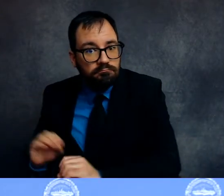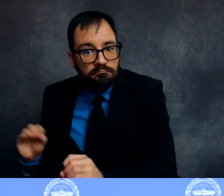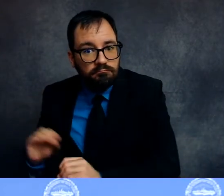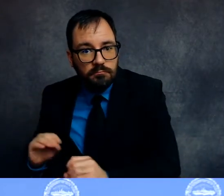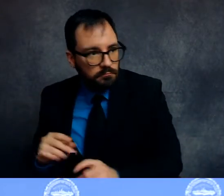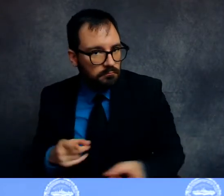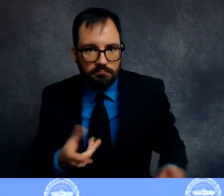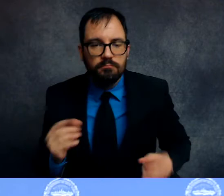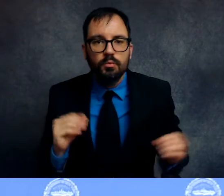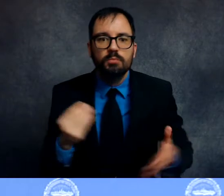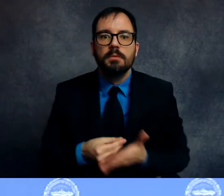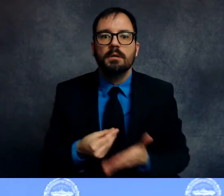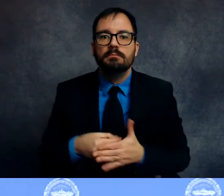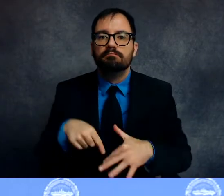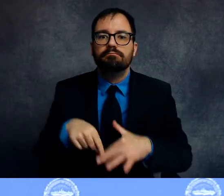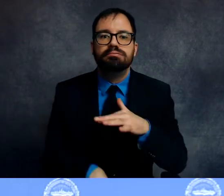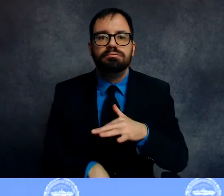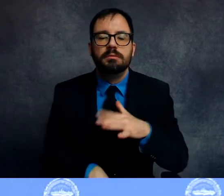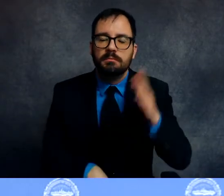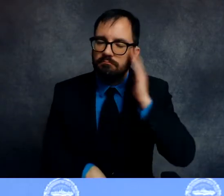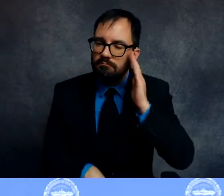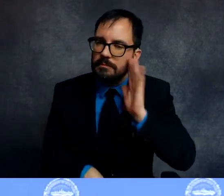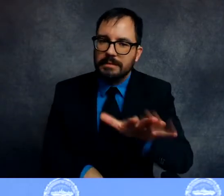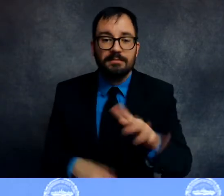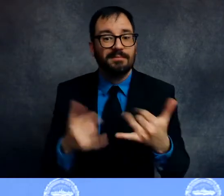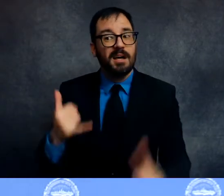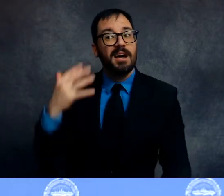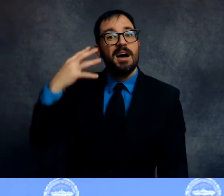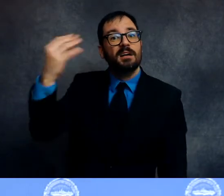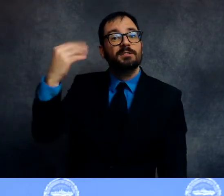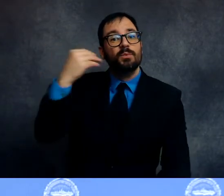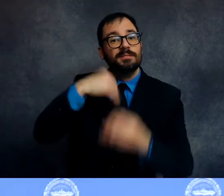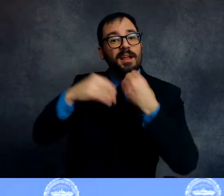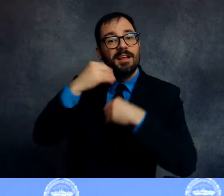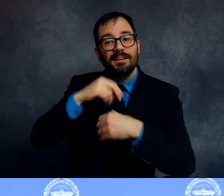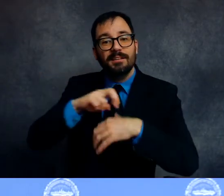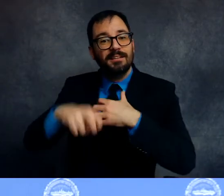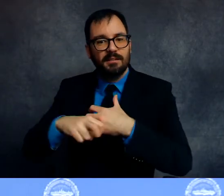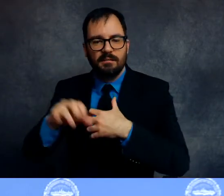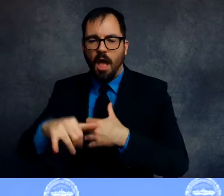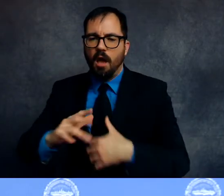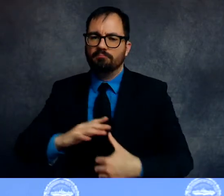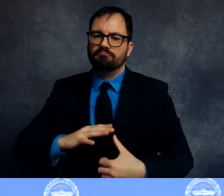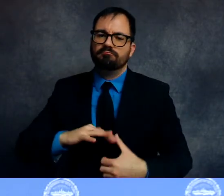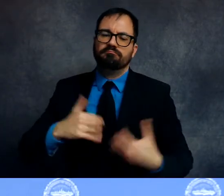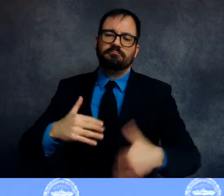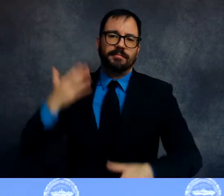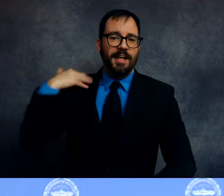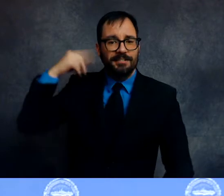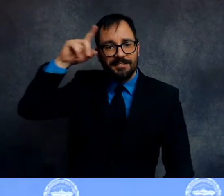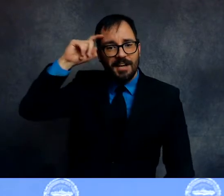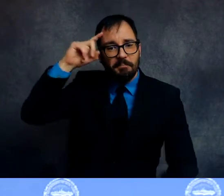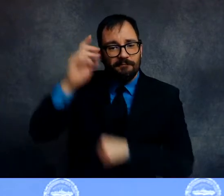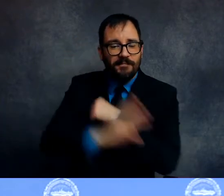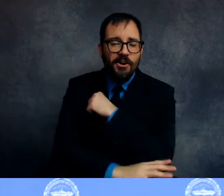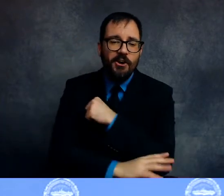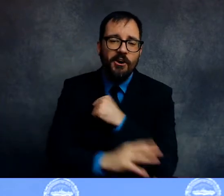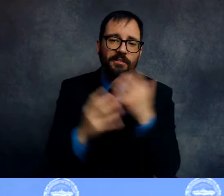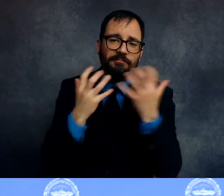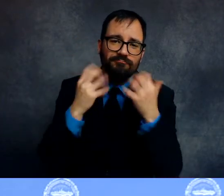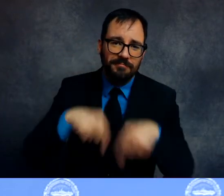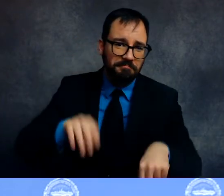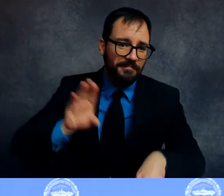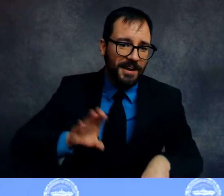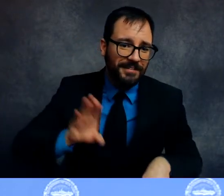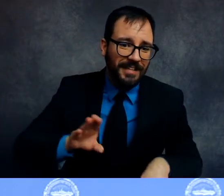not just their restaurant, but their life savings. But we do have some good news as spring approaches. Outdoor dining was one of the biggest spots